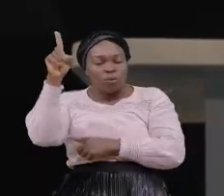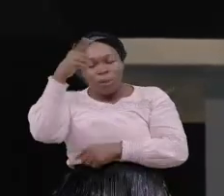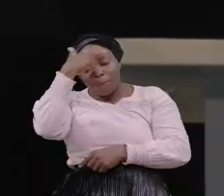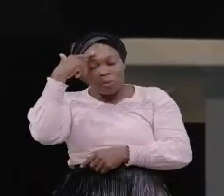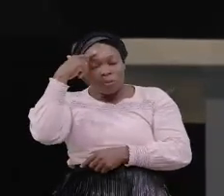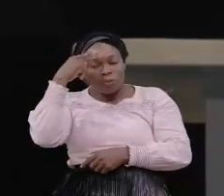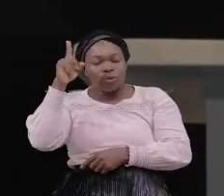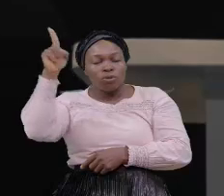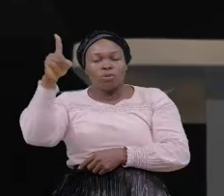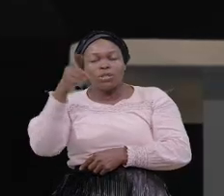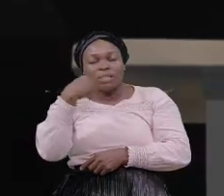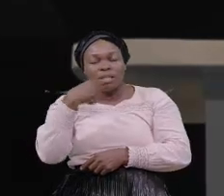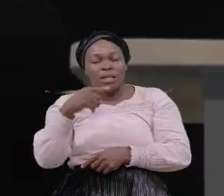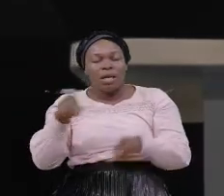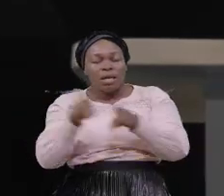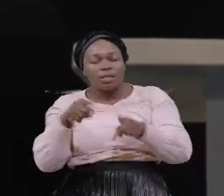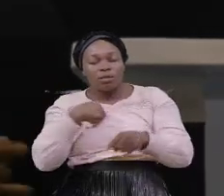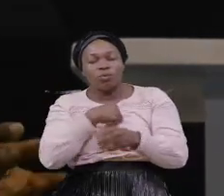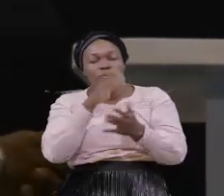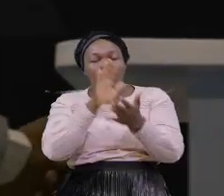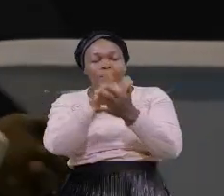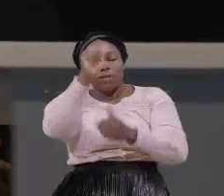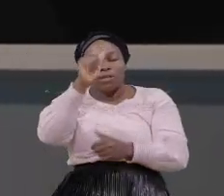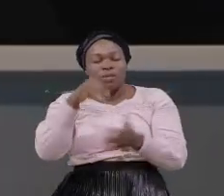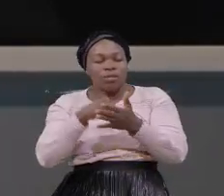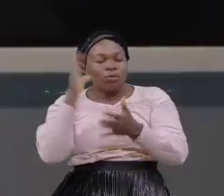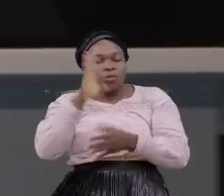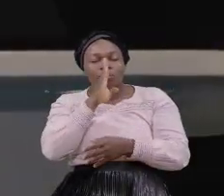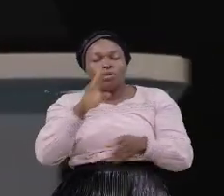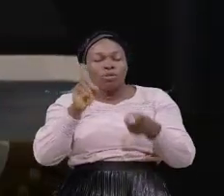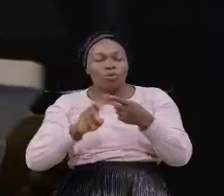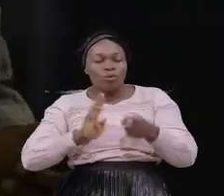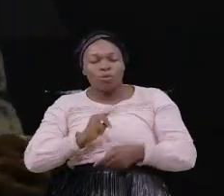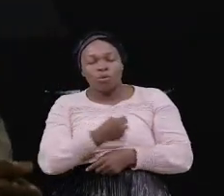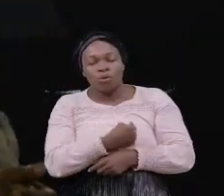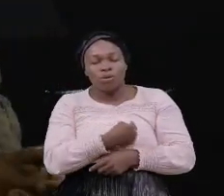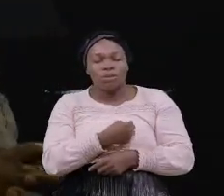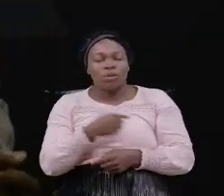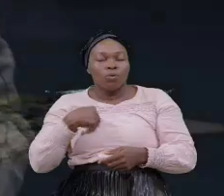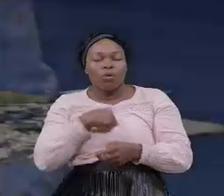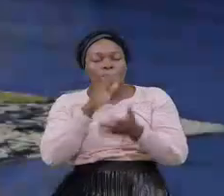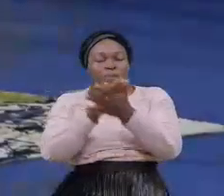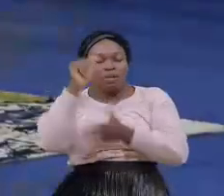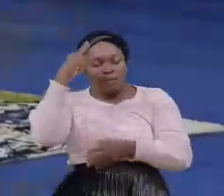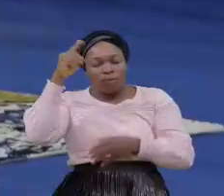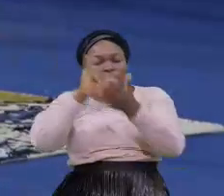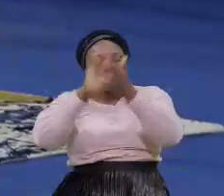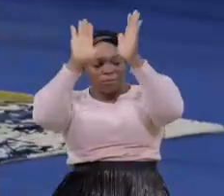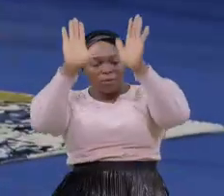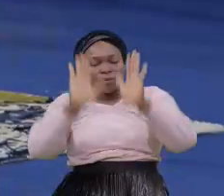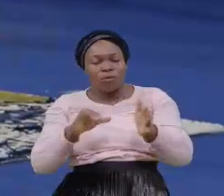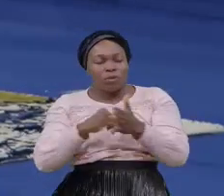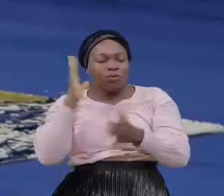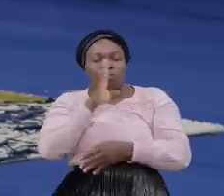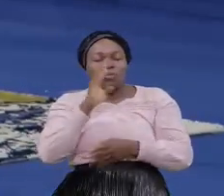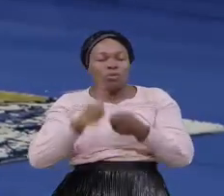be unto us. You believe tonight for your miracle, it will be unto you. Signs and